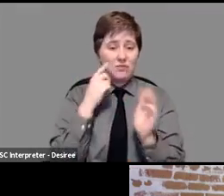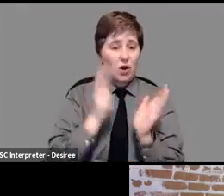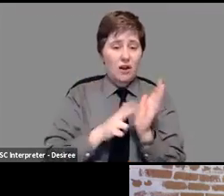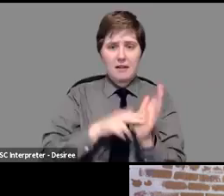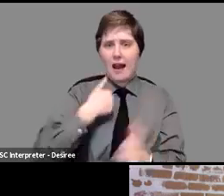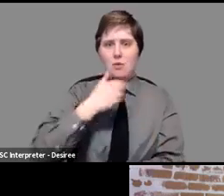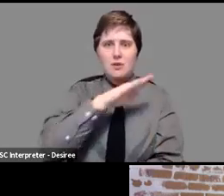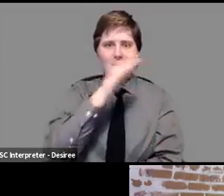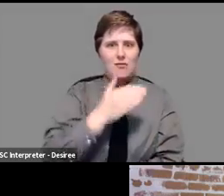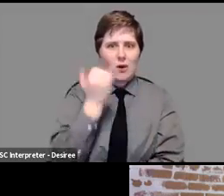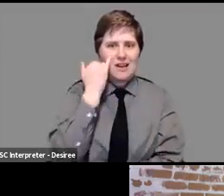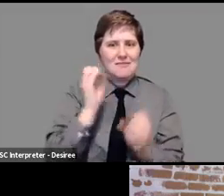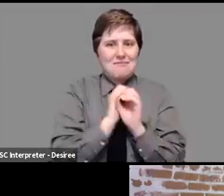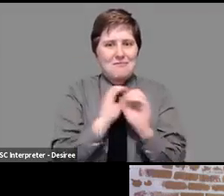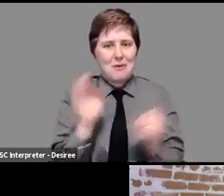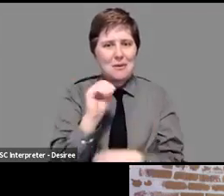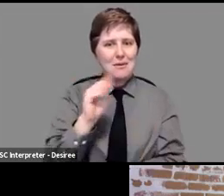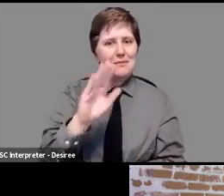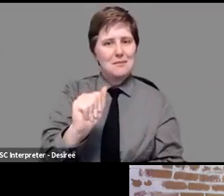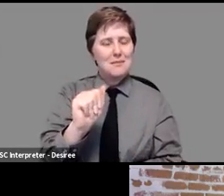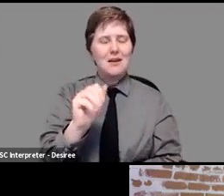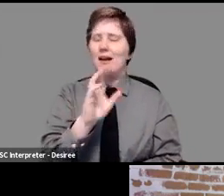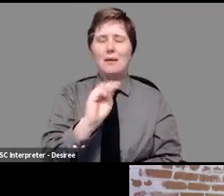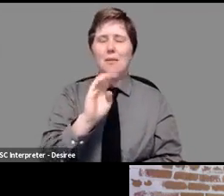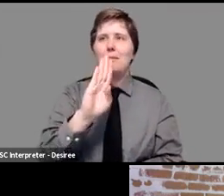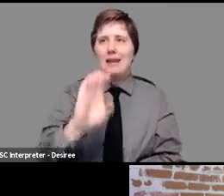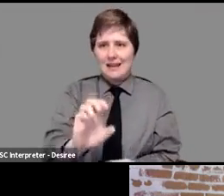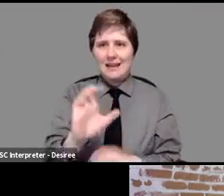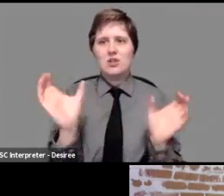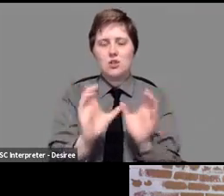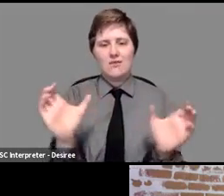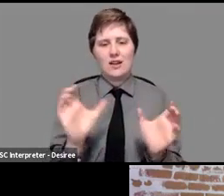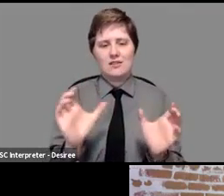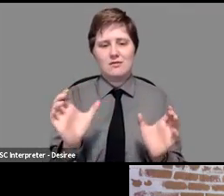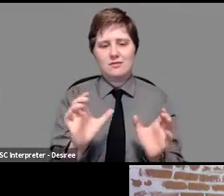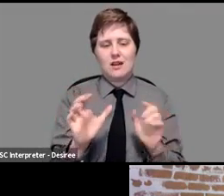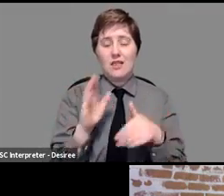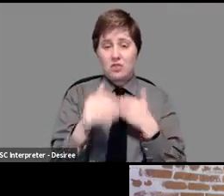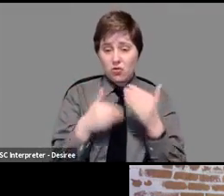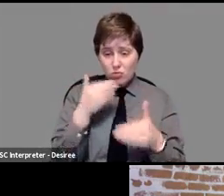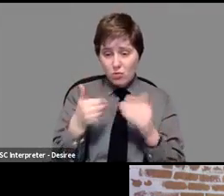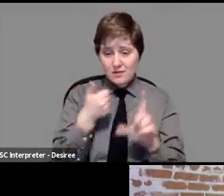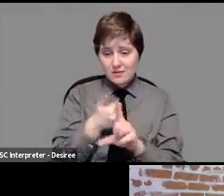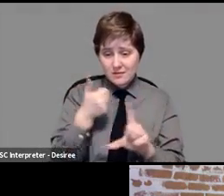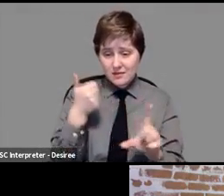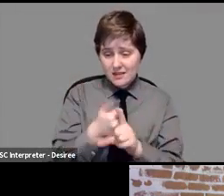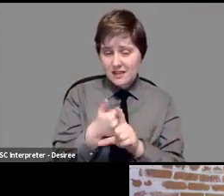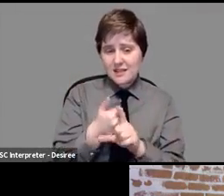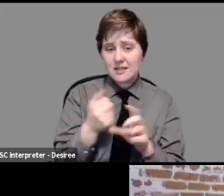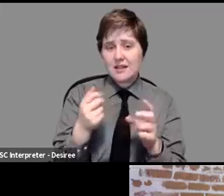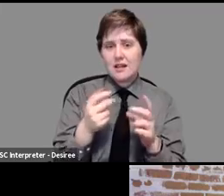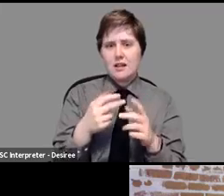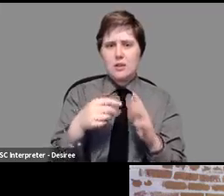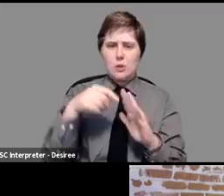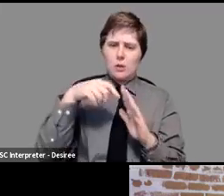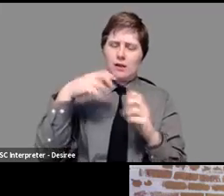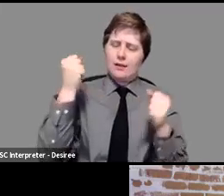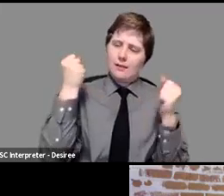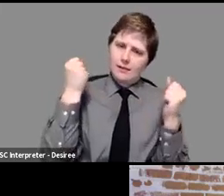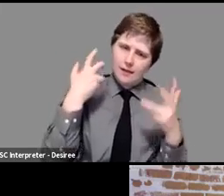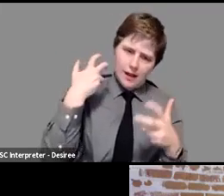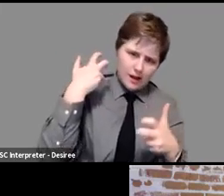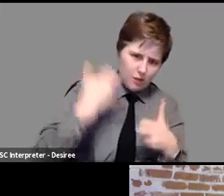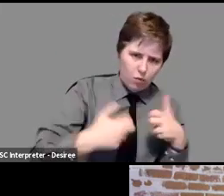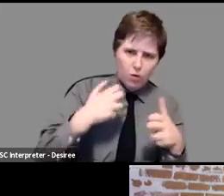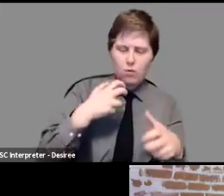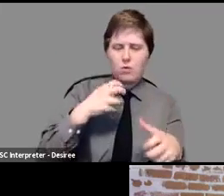known about had I not had the MBE certification. Now, the process is very labor intensive to go